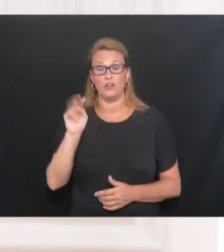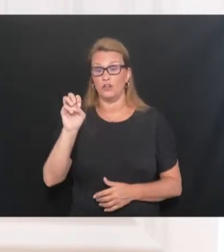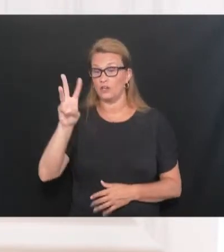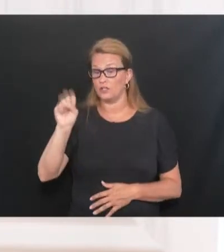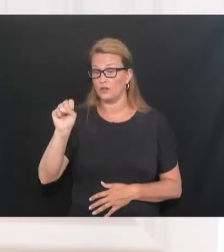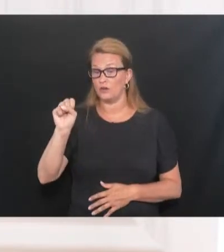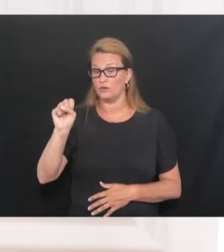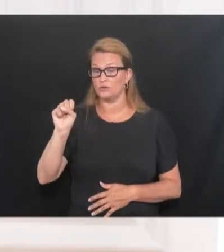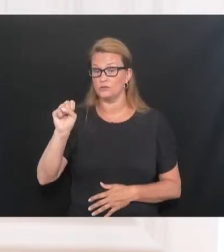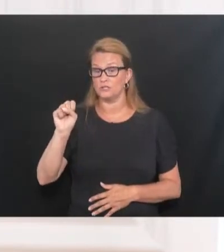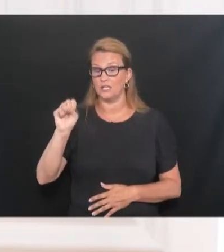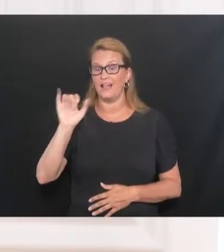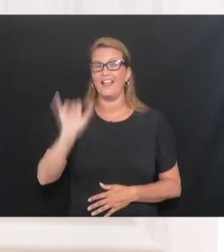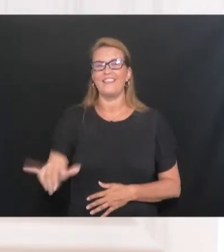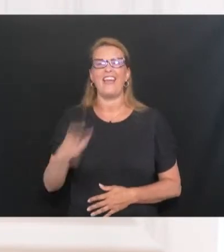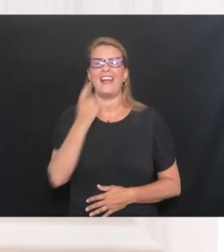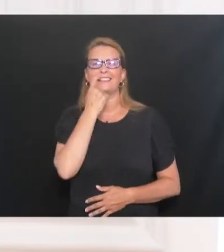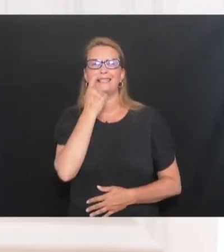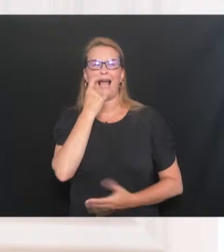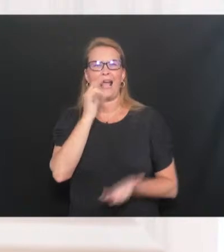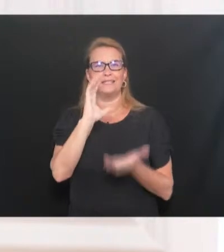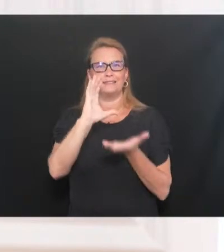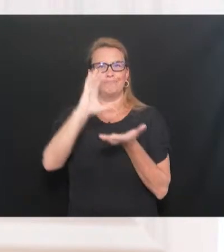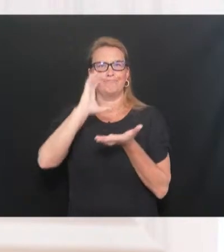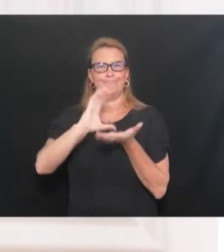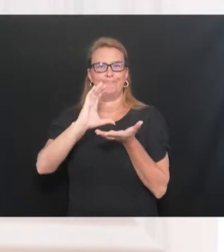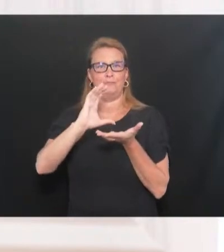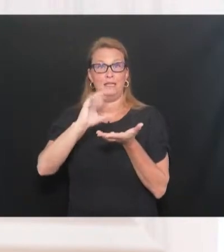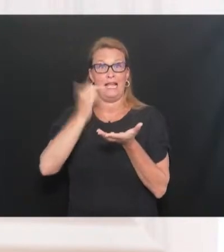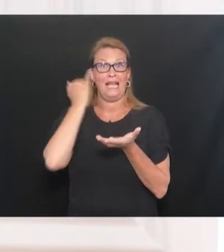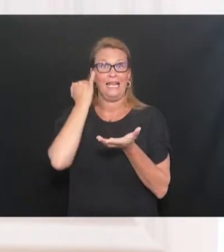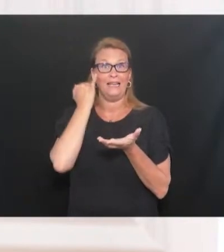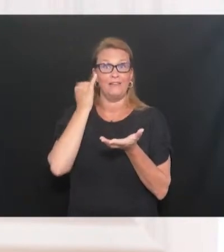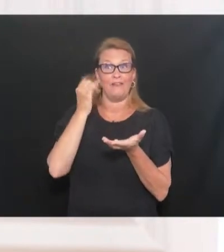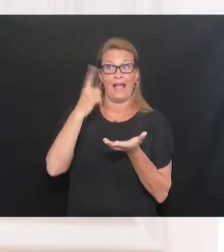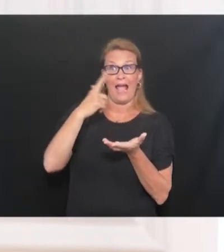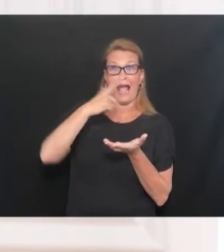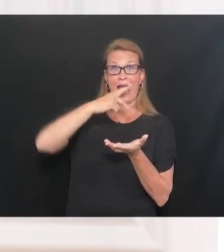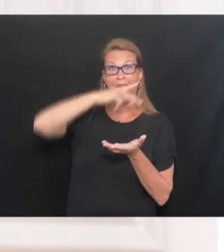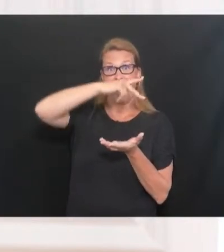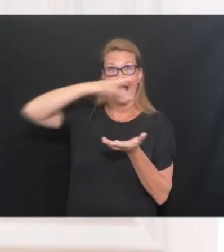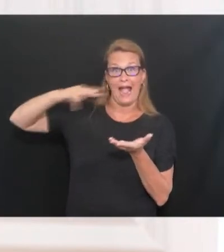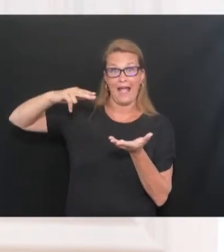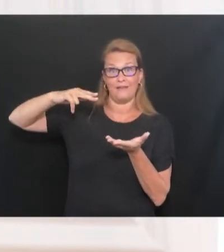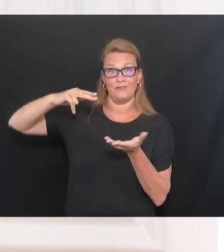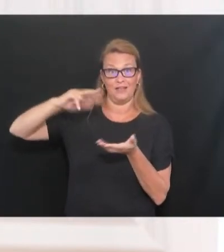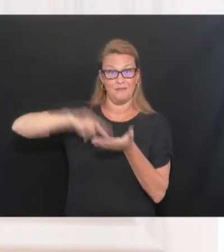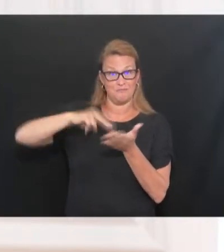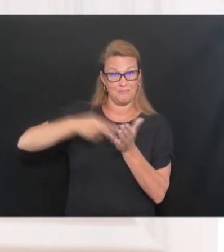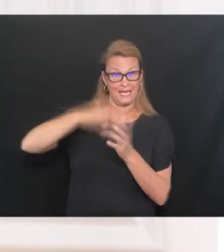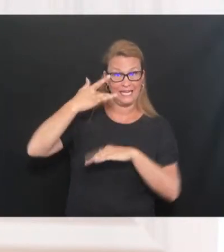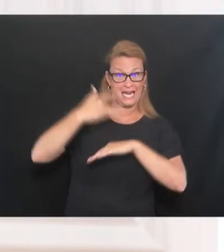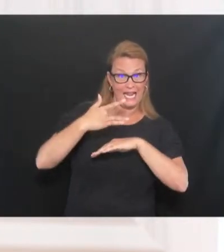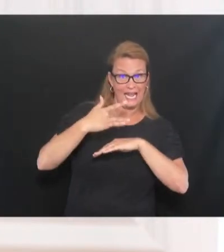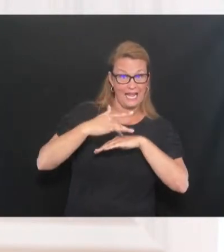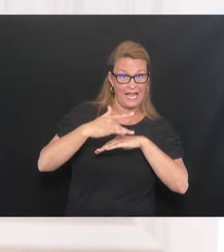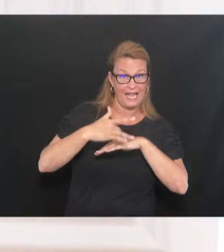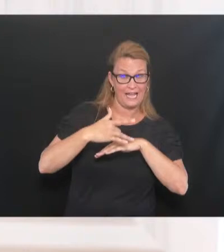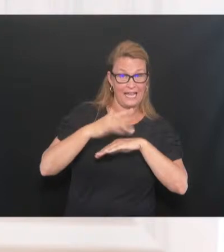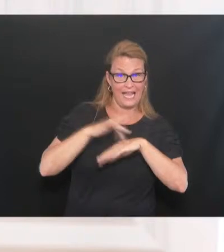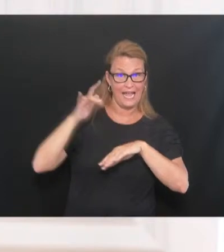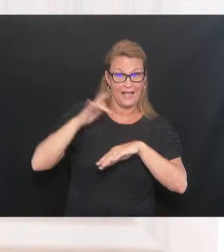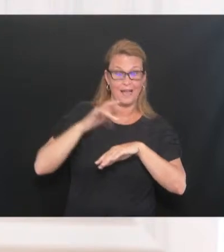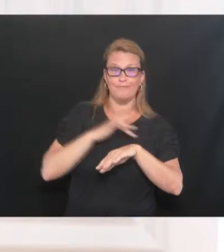empty, glass half full, and this is also data that comes to us from Israel, but it's also mirrored in the United